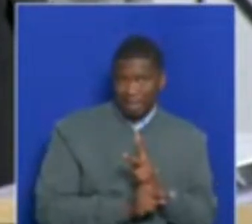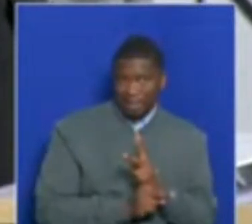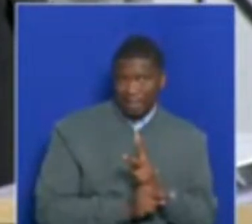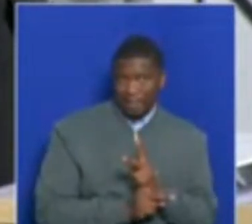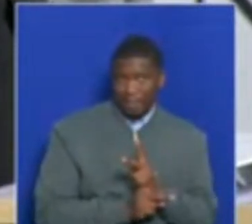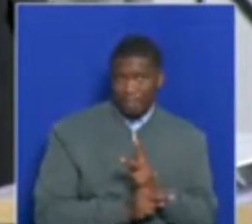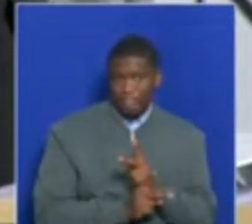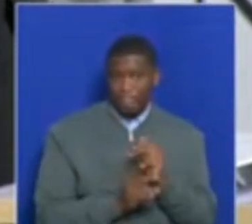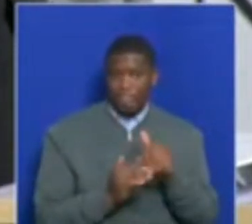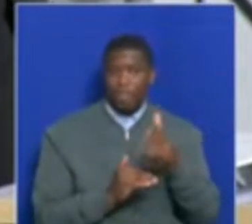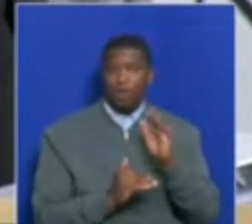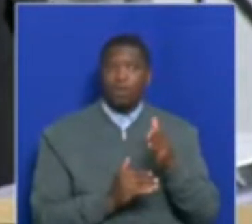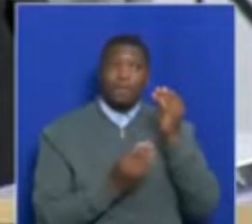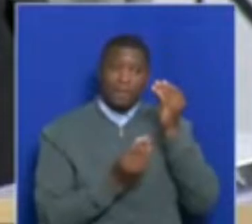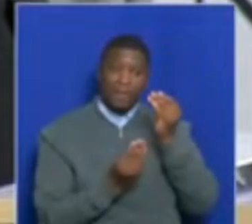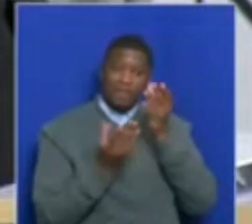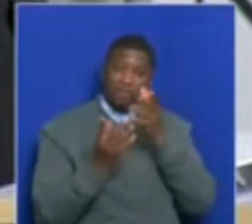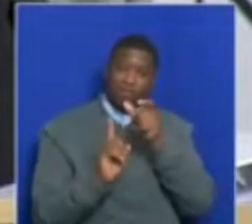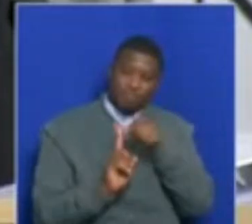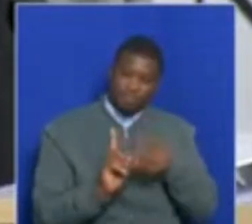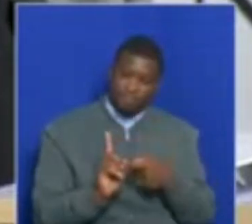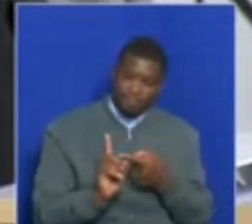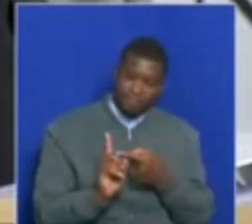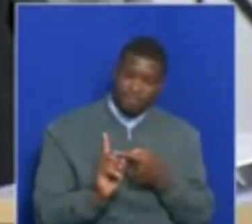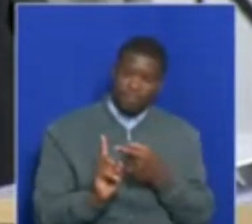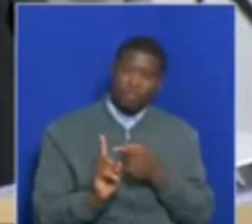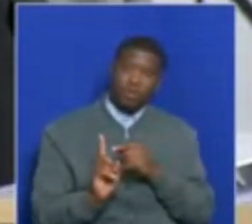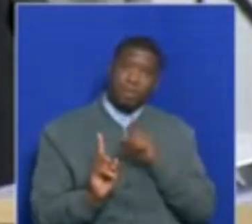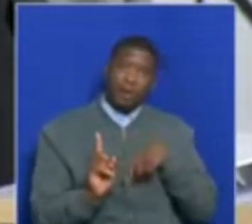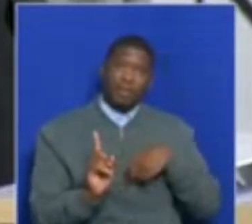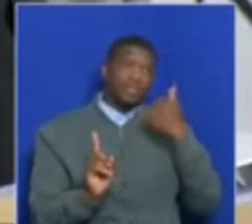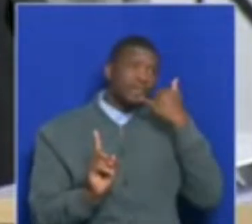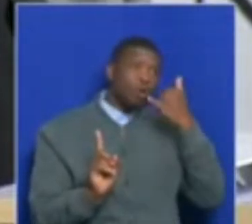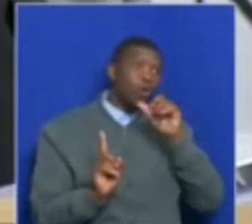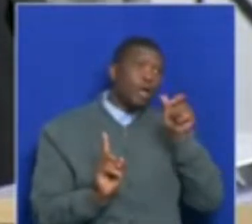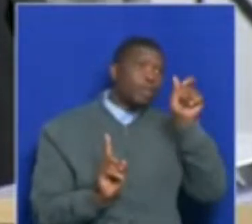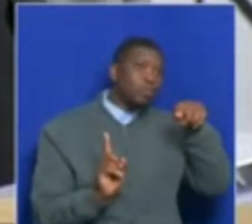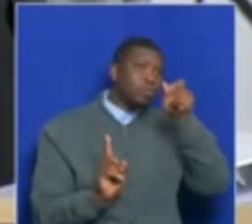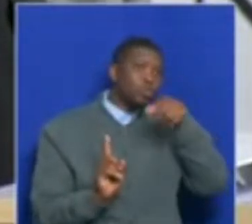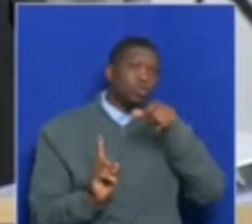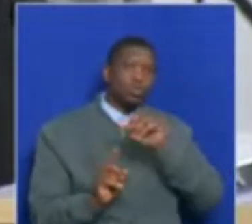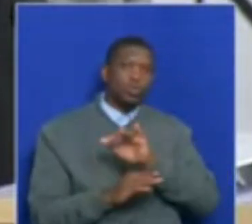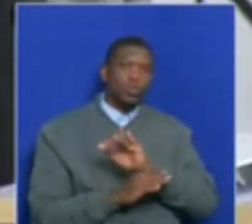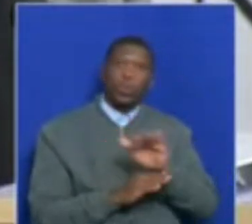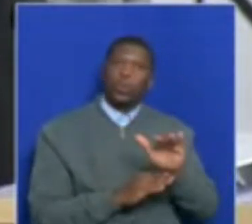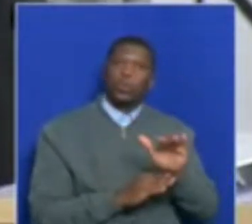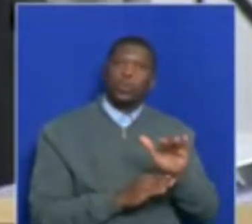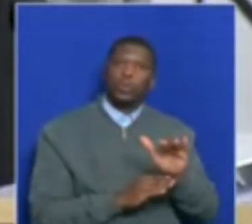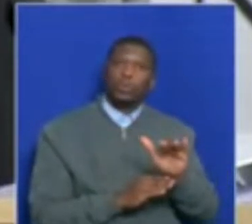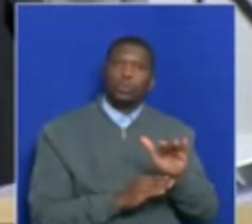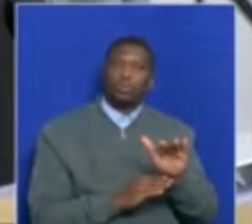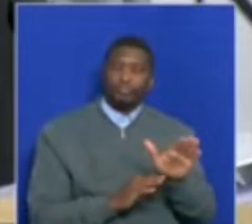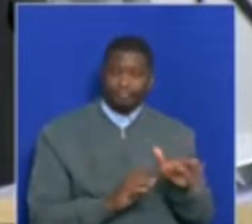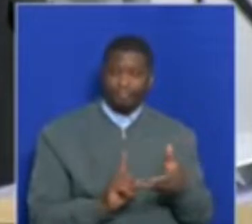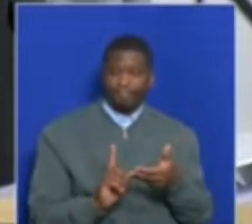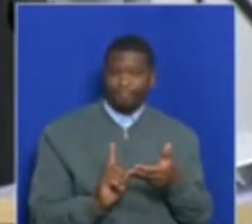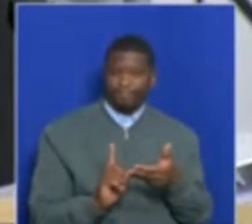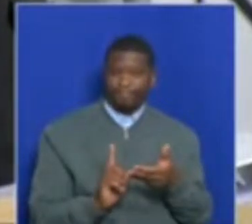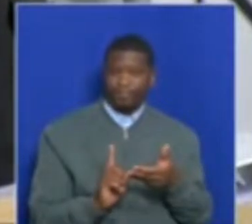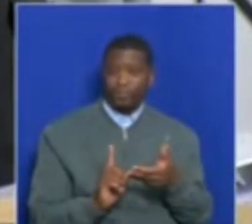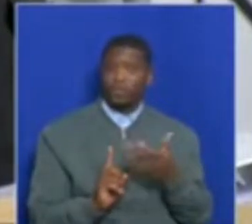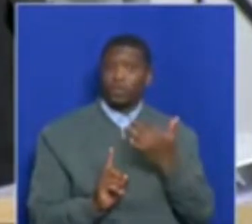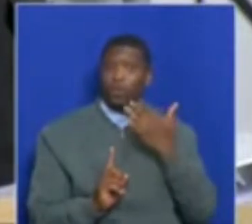owners that you are not to phone anyone or inform anyone that they are in the premises. And whilst police are looking for